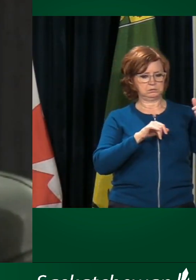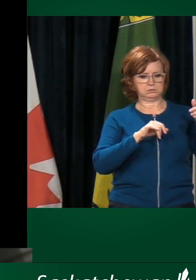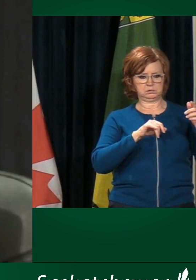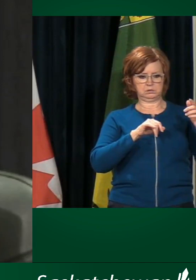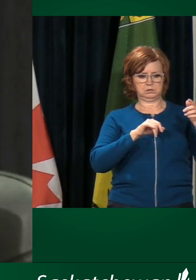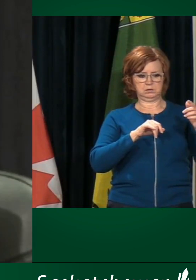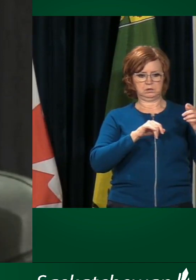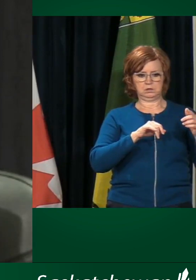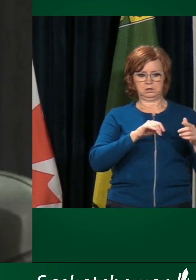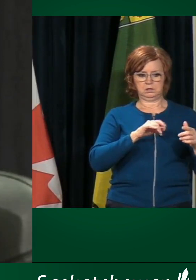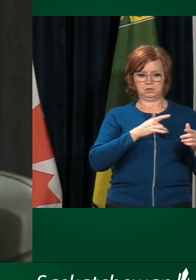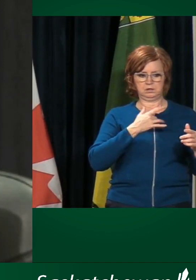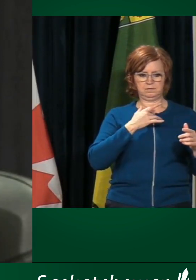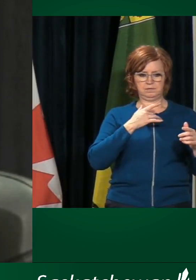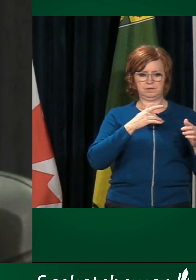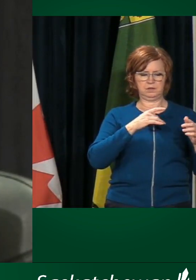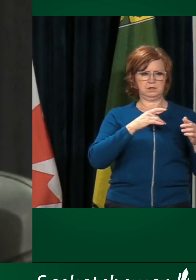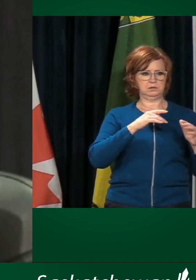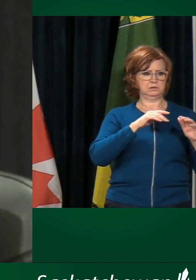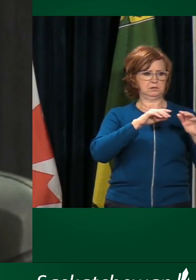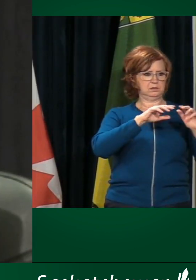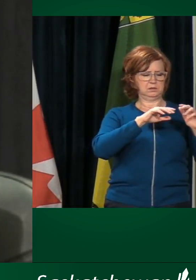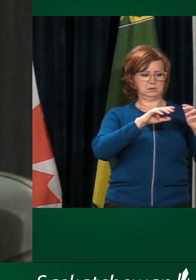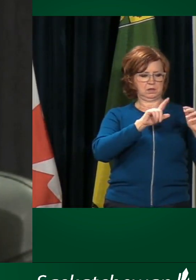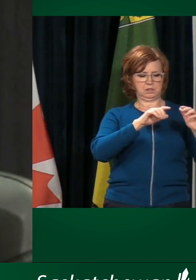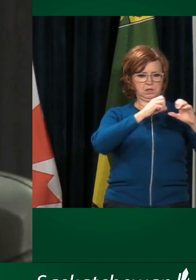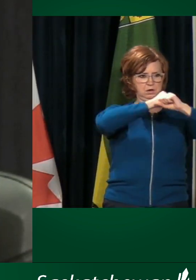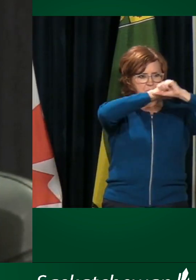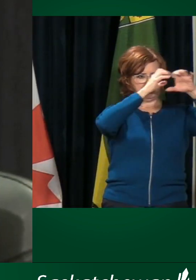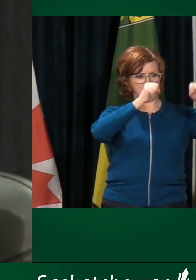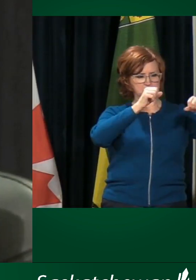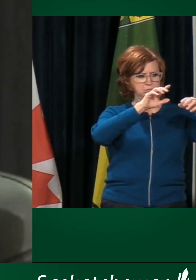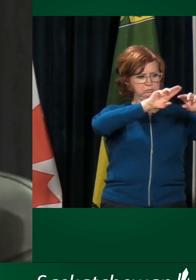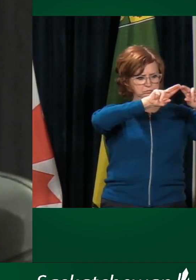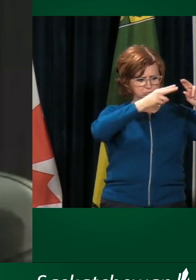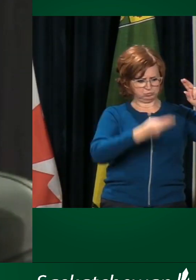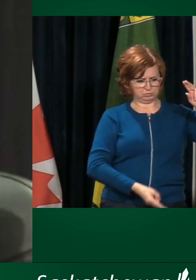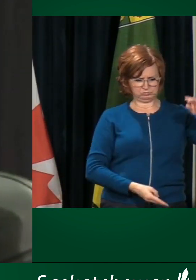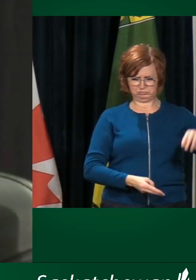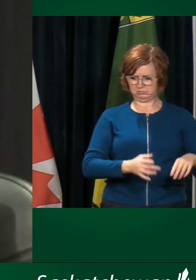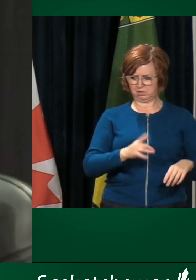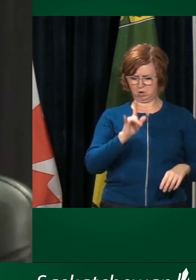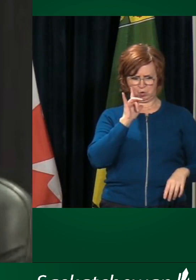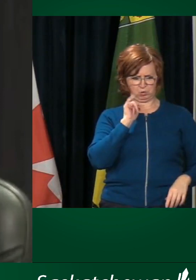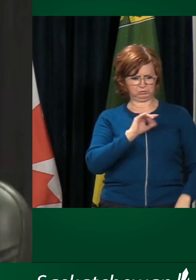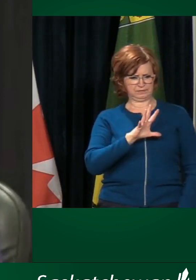it seems like Saskatchewan will be hit less hard than you originally thought?